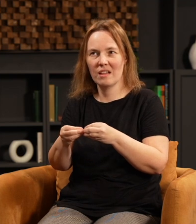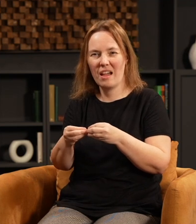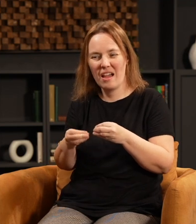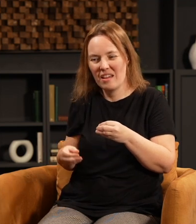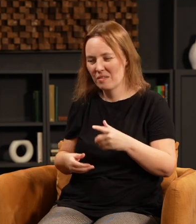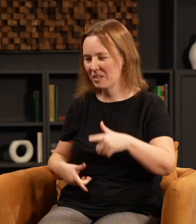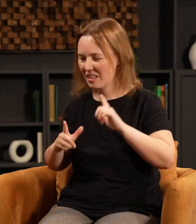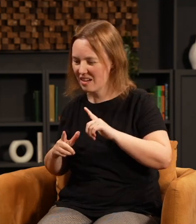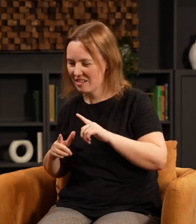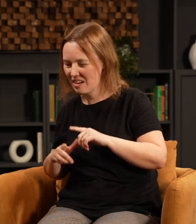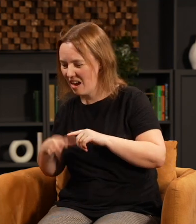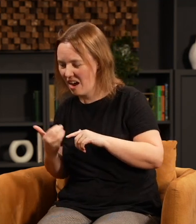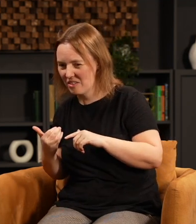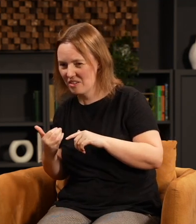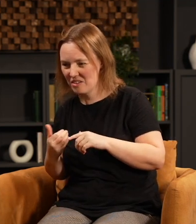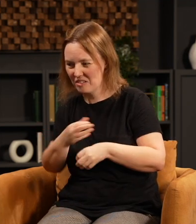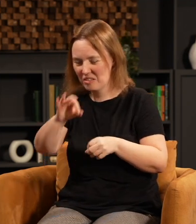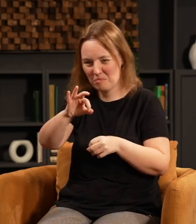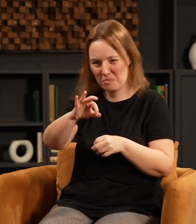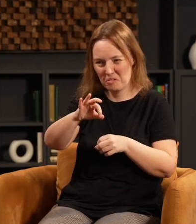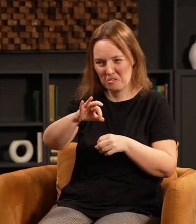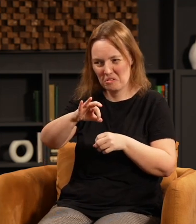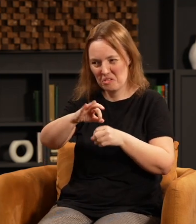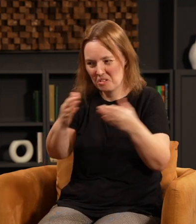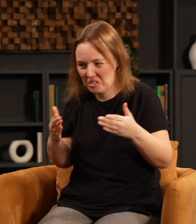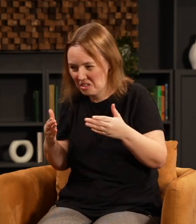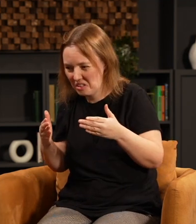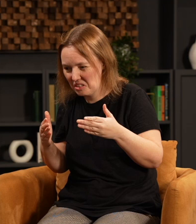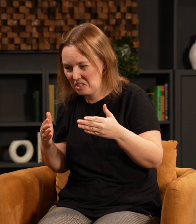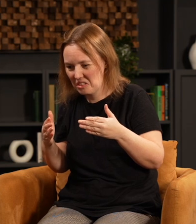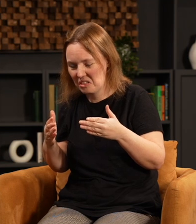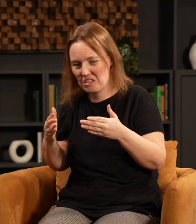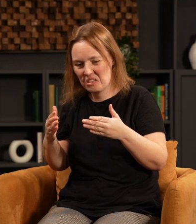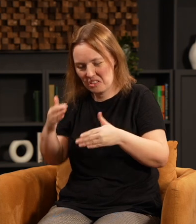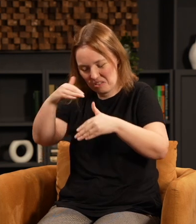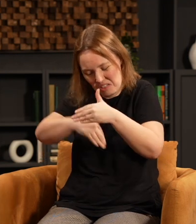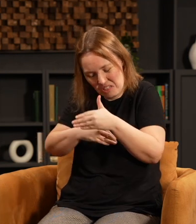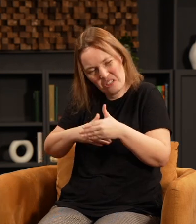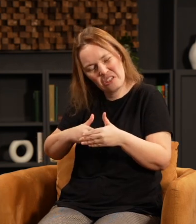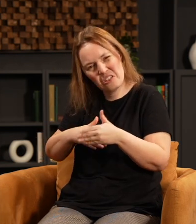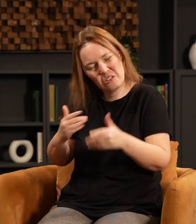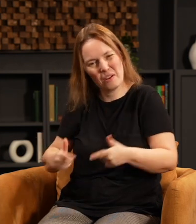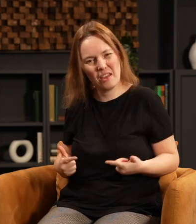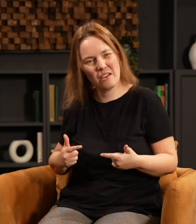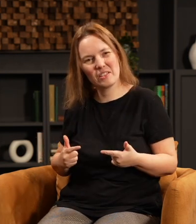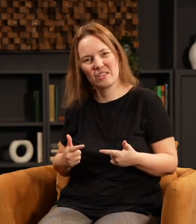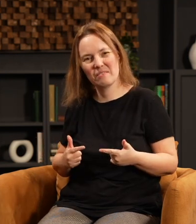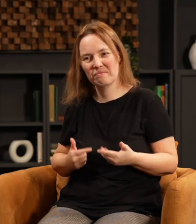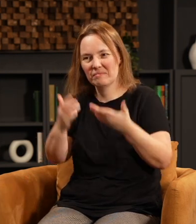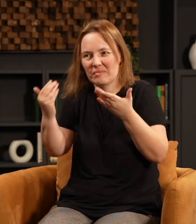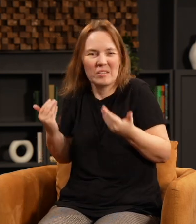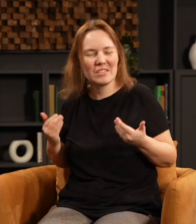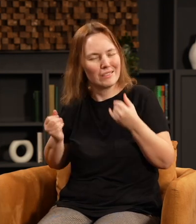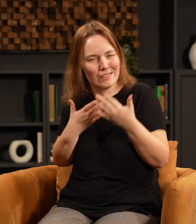kind of other spiritual entities to impact our lives. Hope this isn't freaking you out if you're visiting for the first time. Go over the last couple Sunday